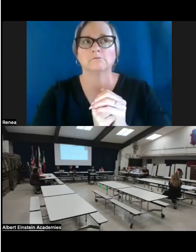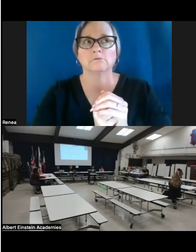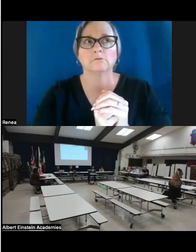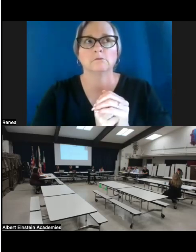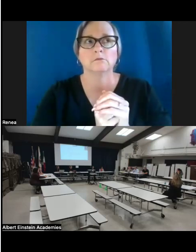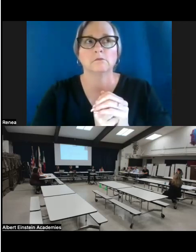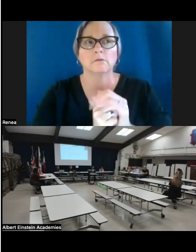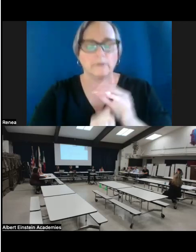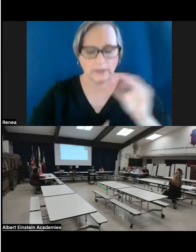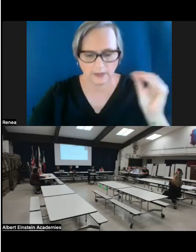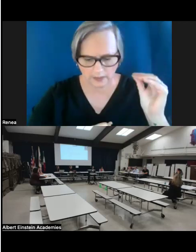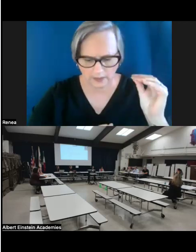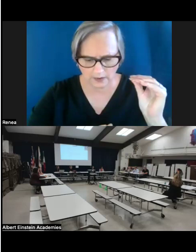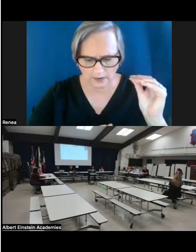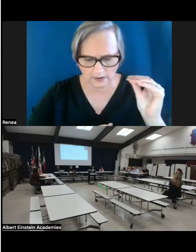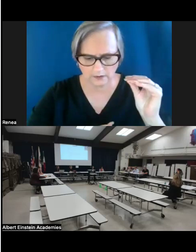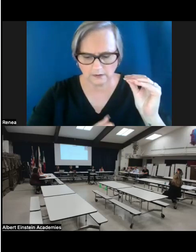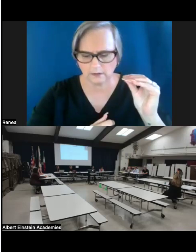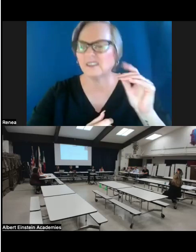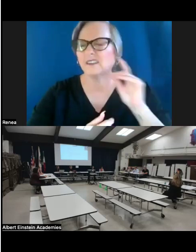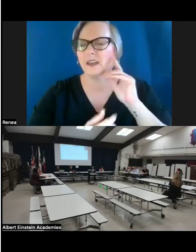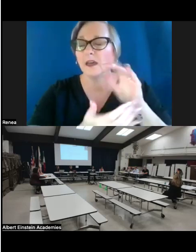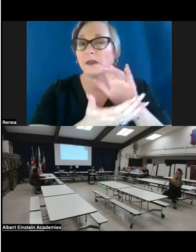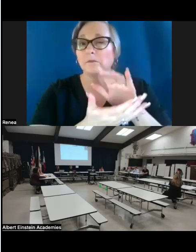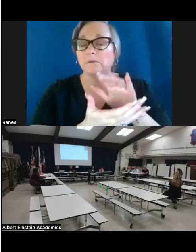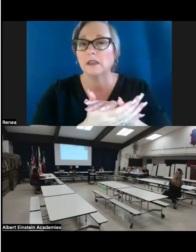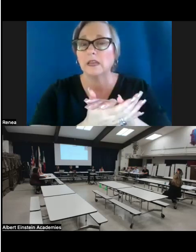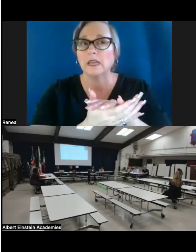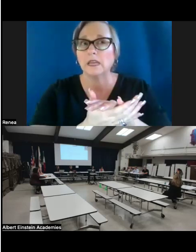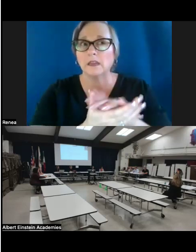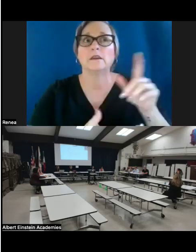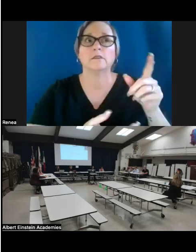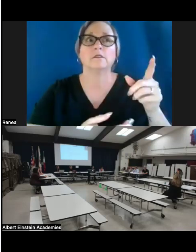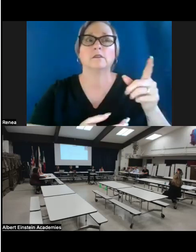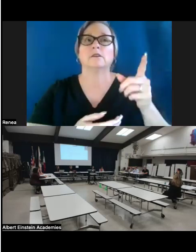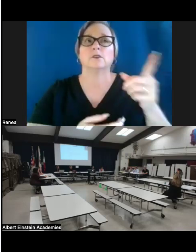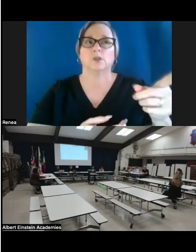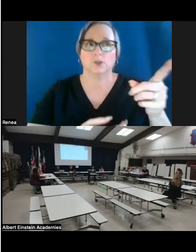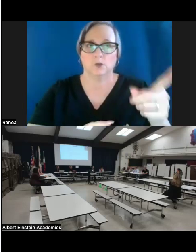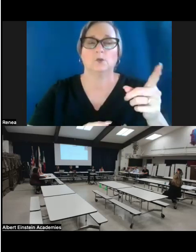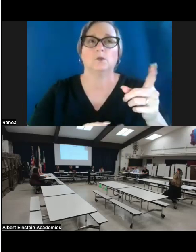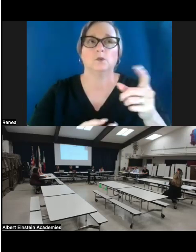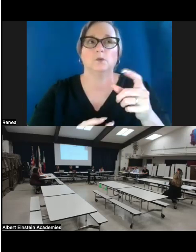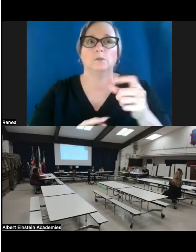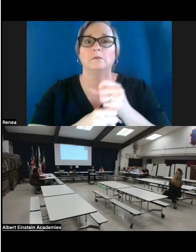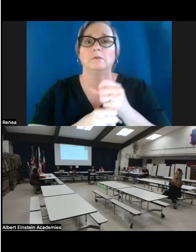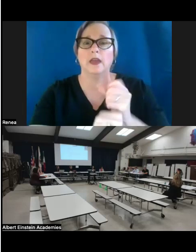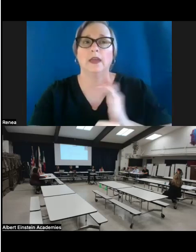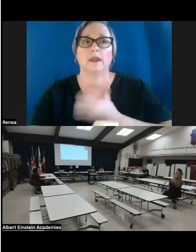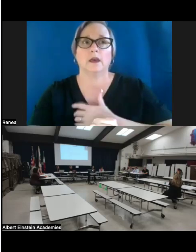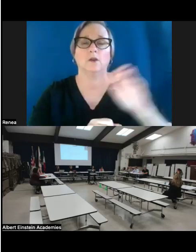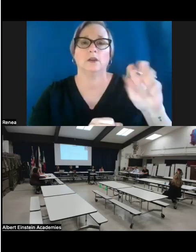I believe that we need to hold ourselves accountable and our educational partners accountable to achieve that